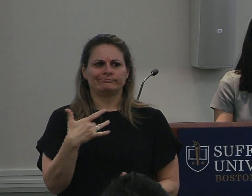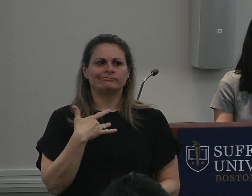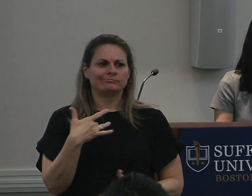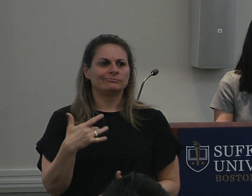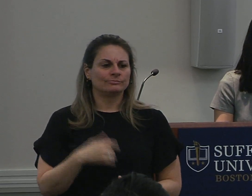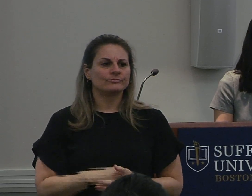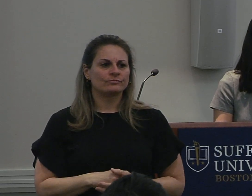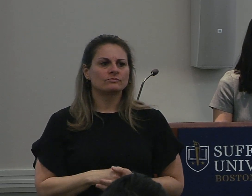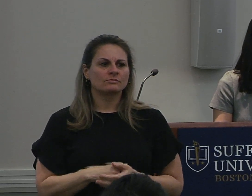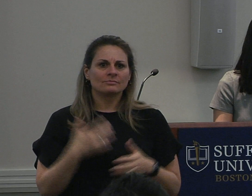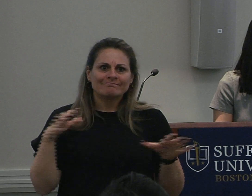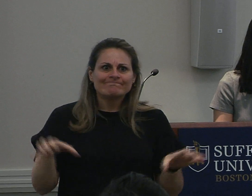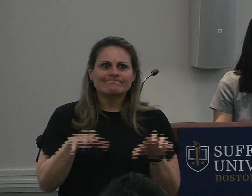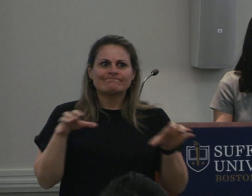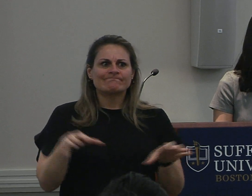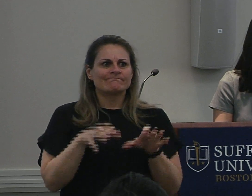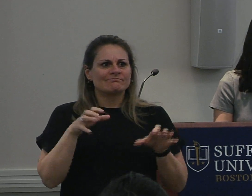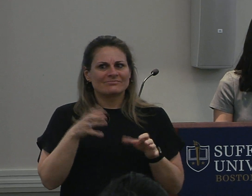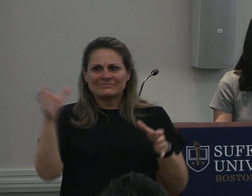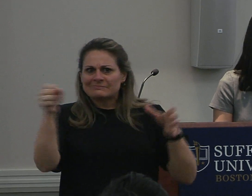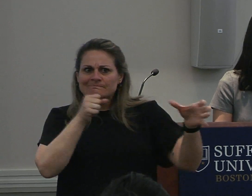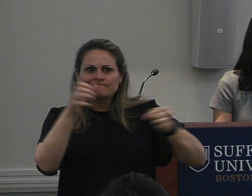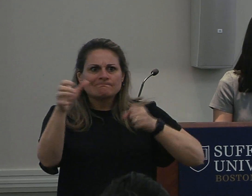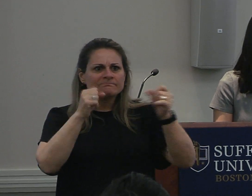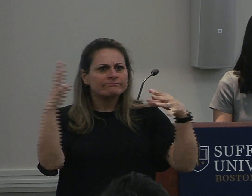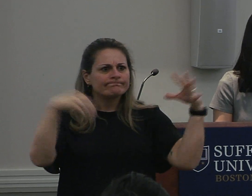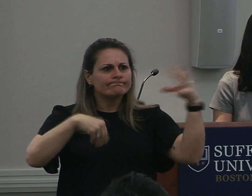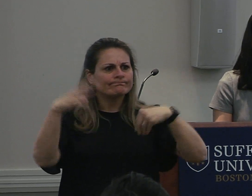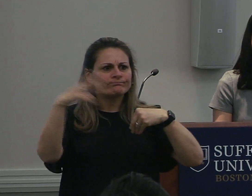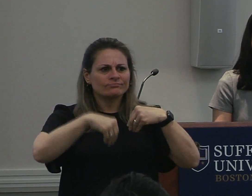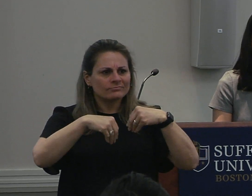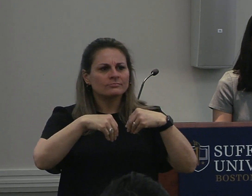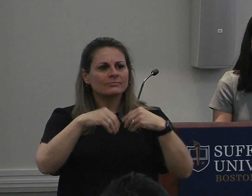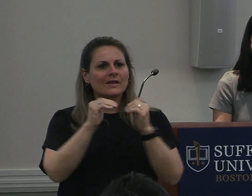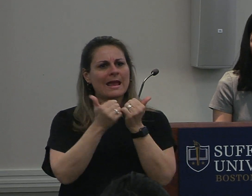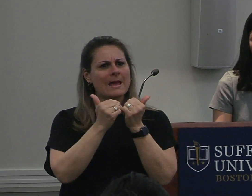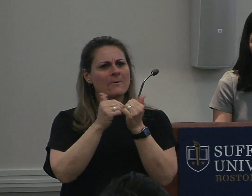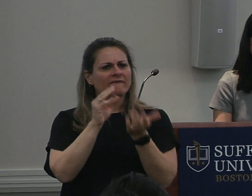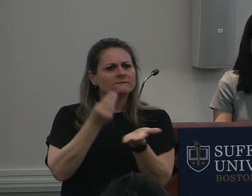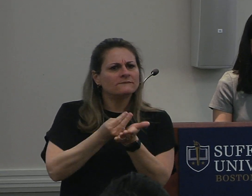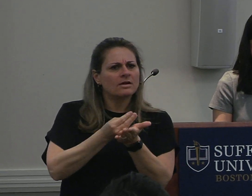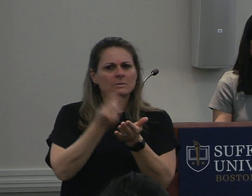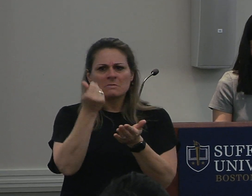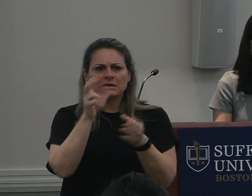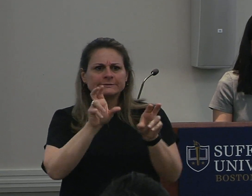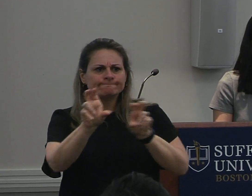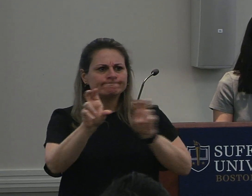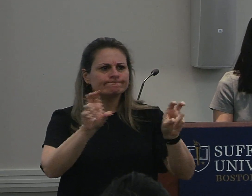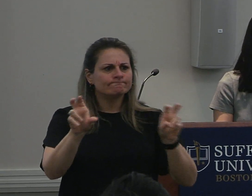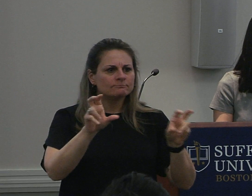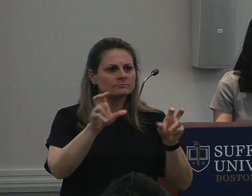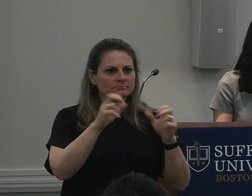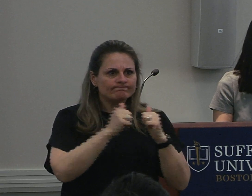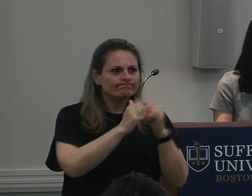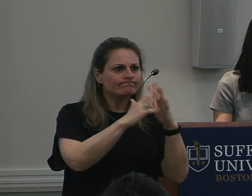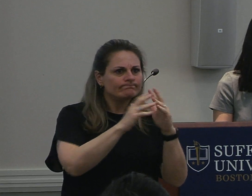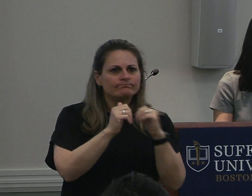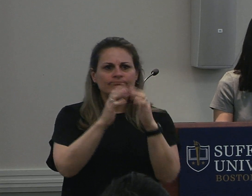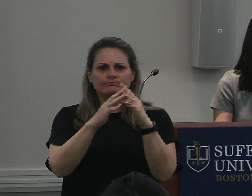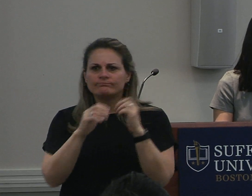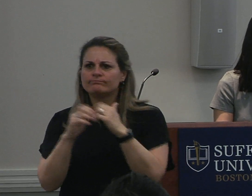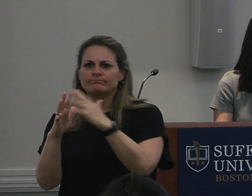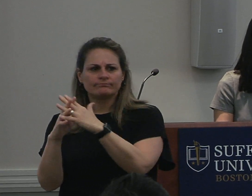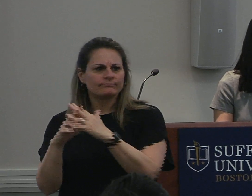every tool at the city available to fund, identify, create, and preserve affordable housing and home